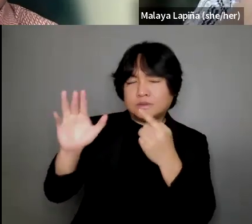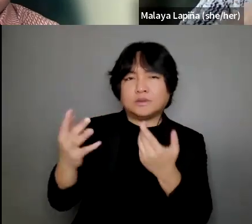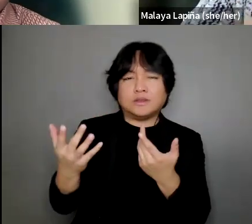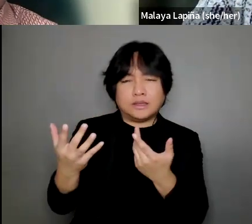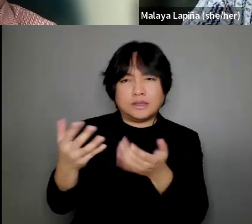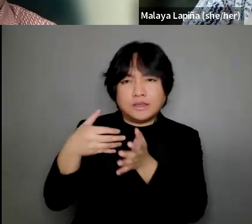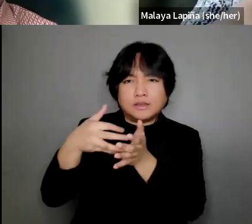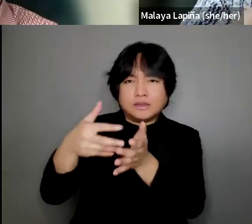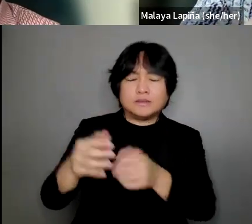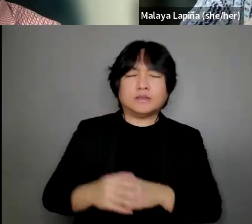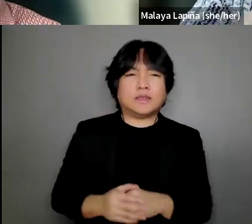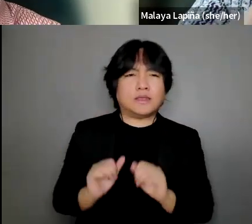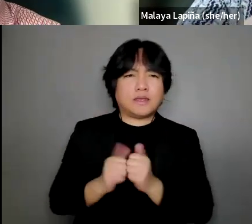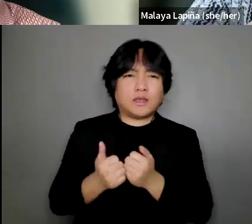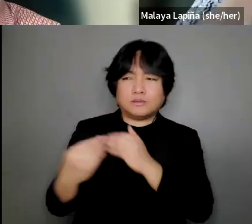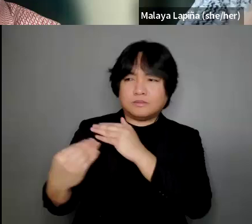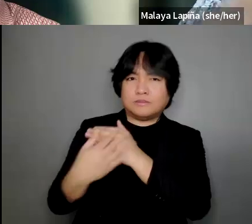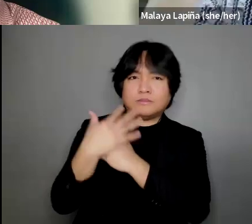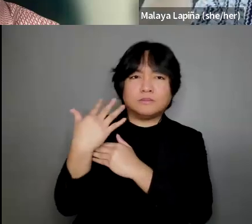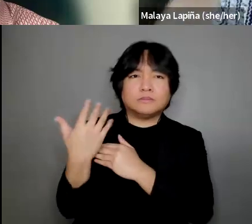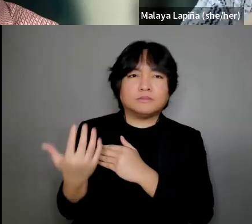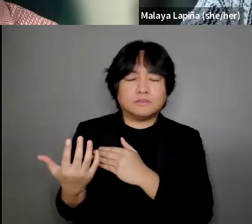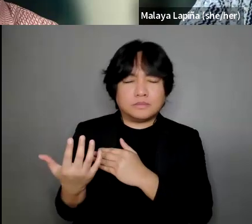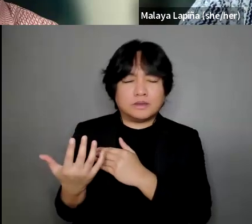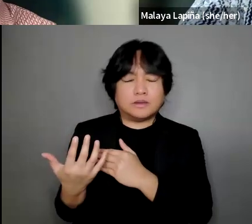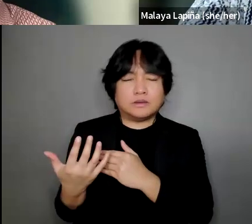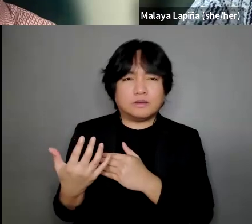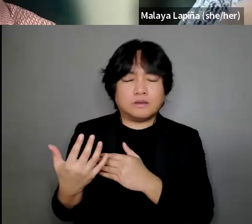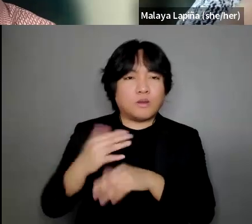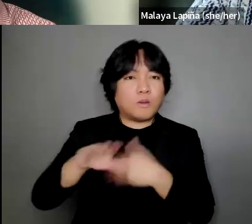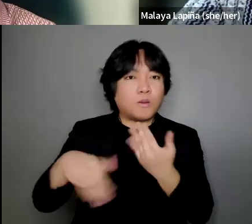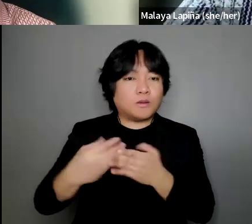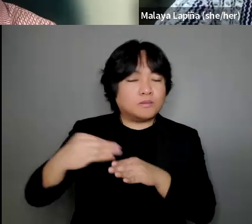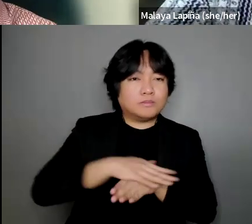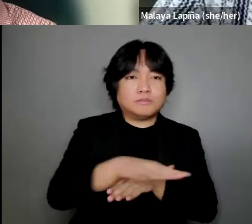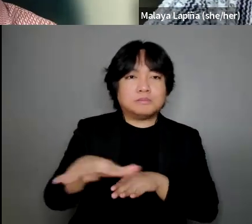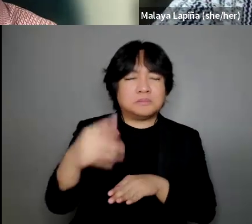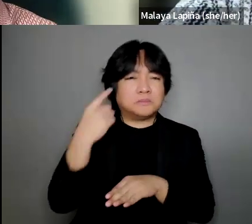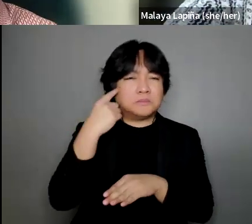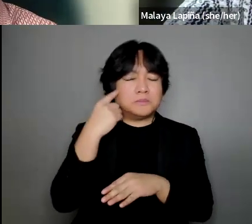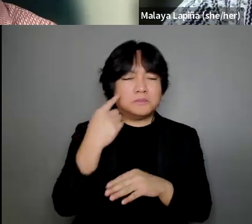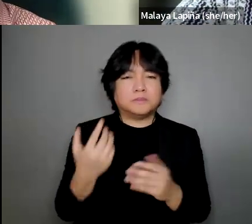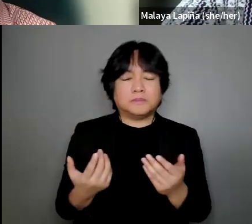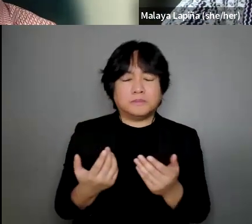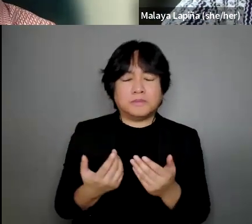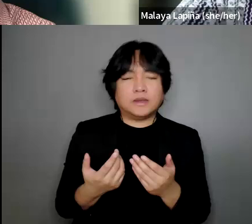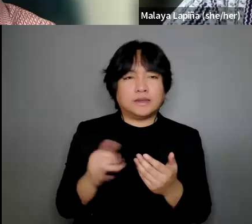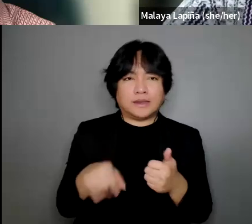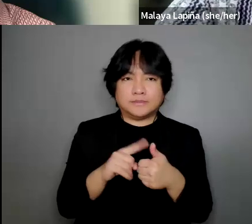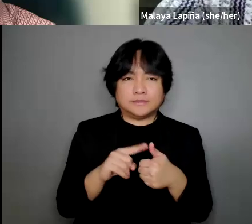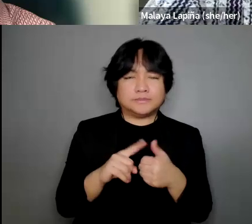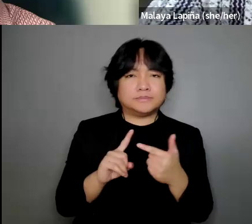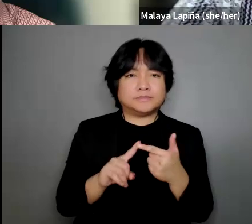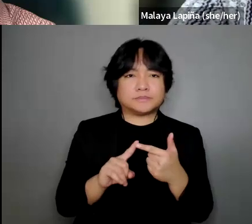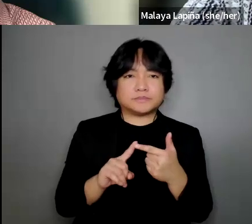So, at paano siya nakaapekto doon sa kabuuan ng field. No, yun yung I think unang step. And